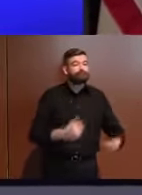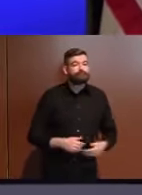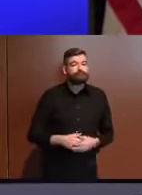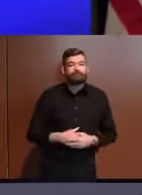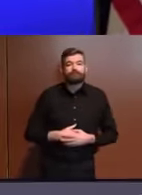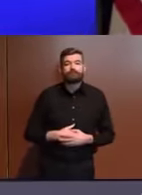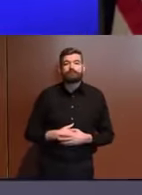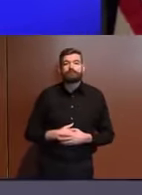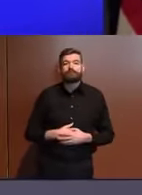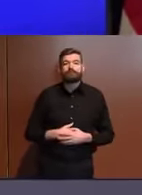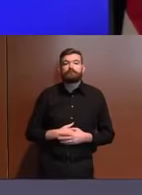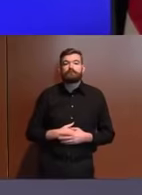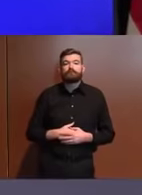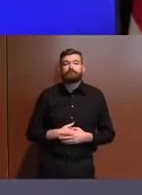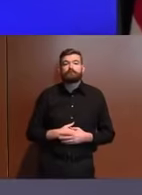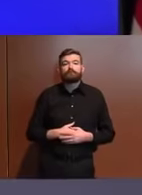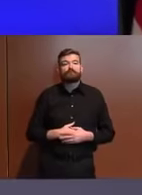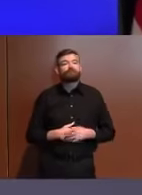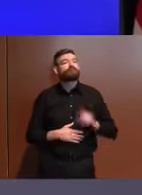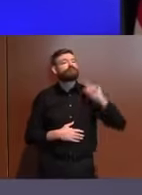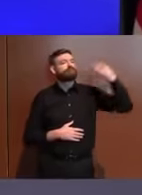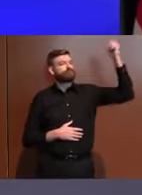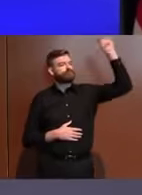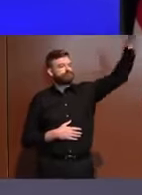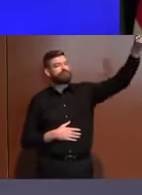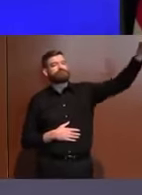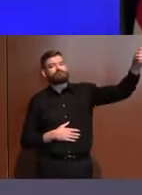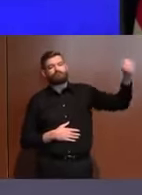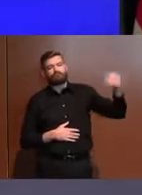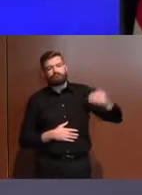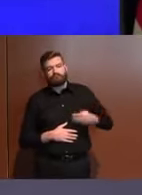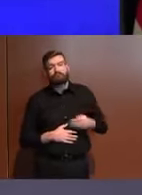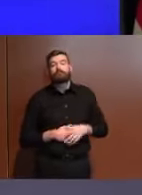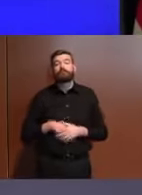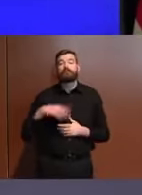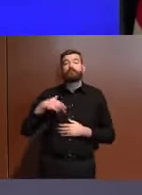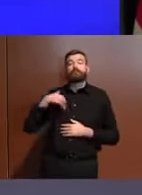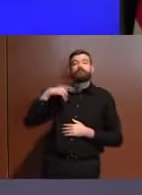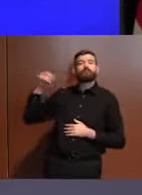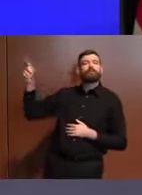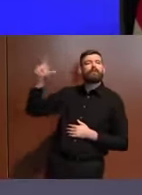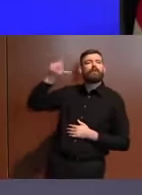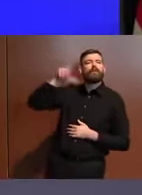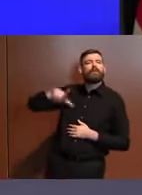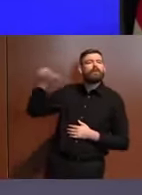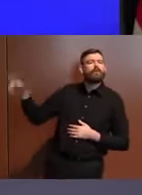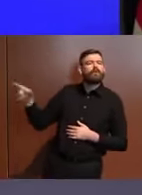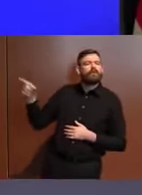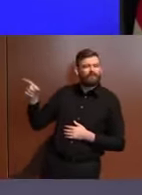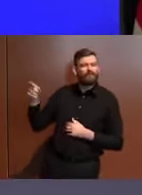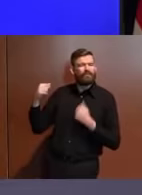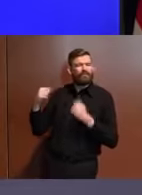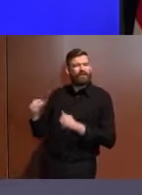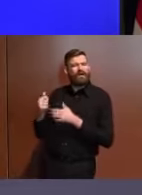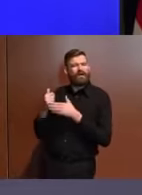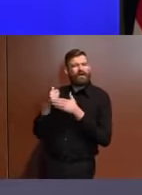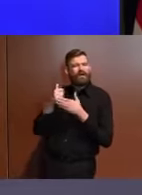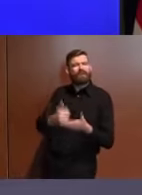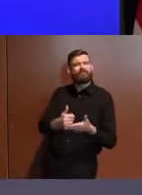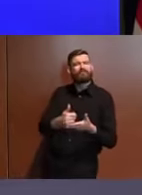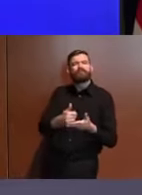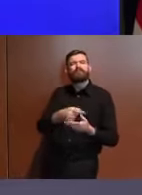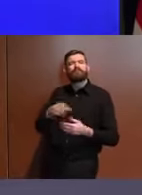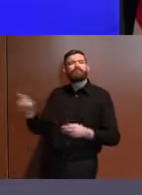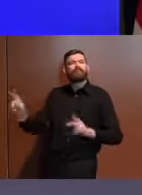Thank you. Governor, we received calls from landlords who are trying to do the right thing by their tenants who are not working during this crisis by not